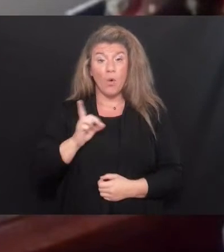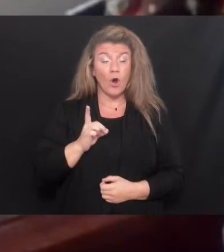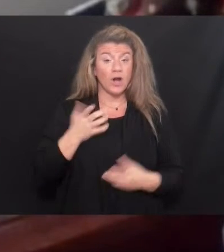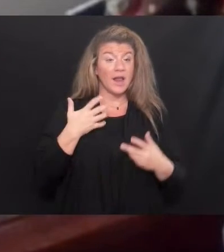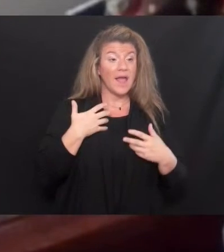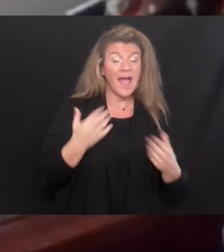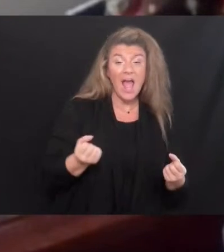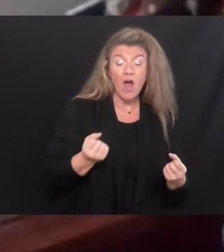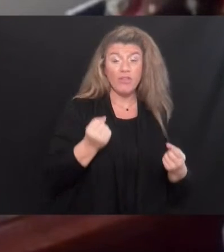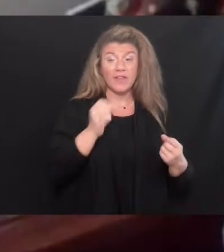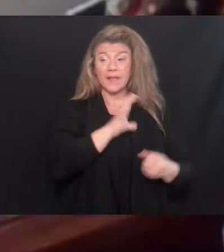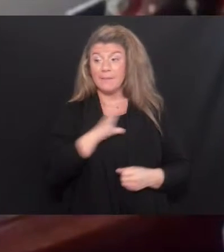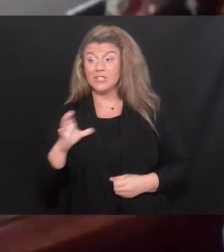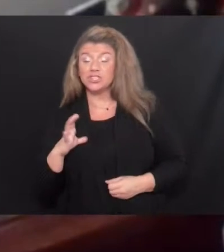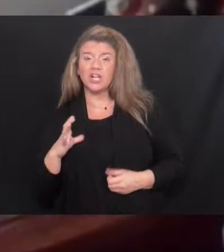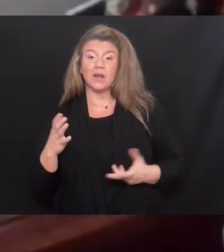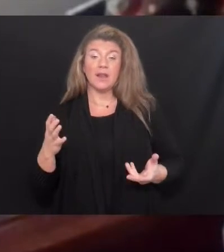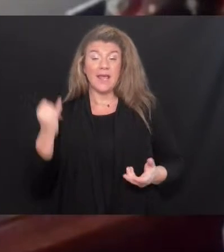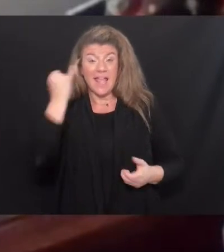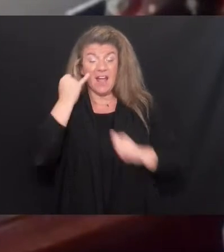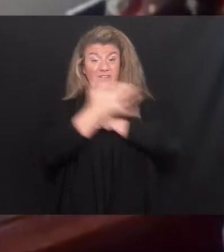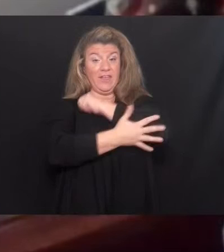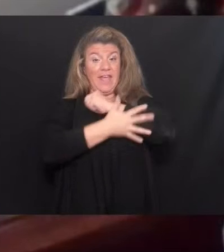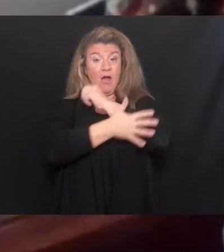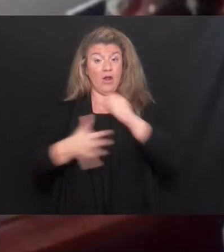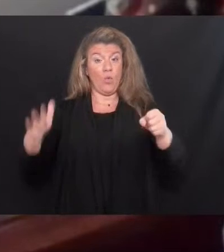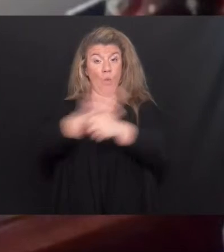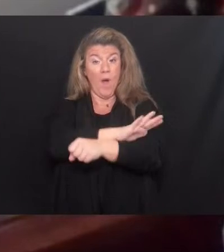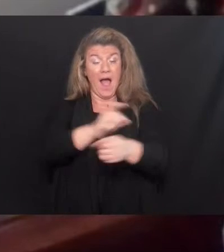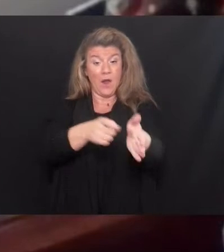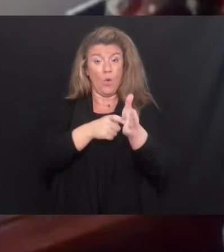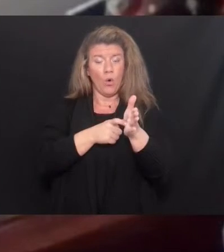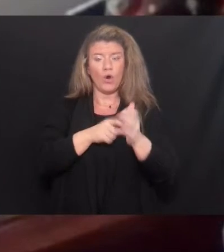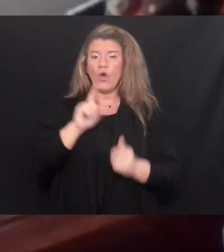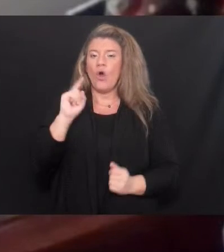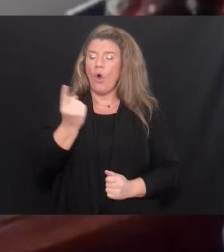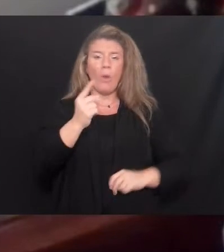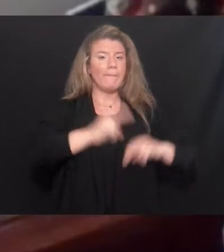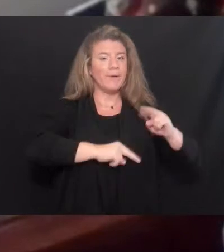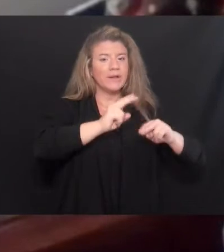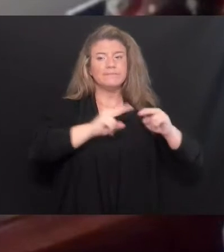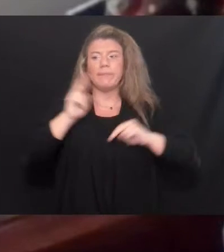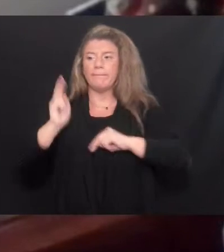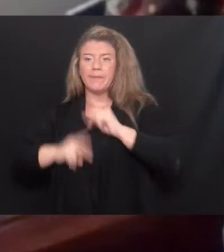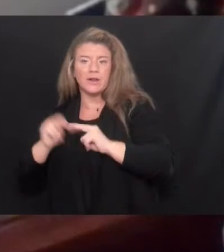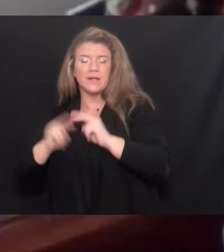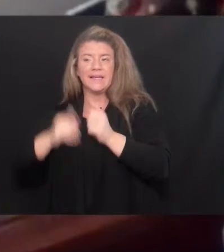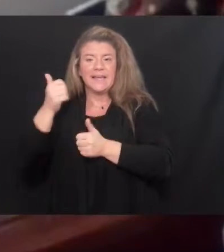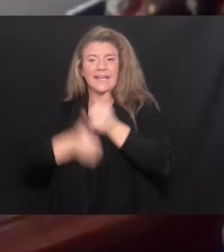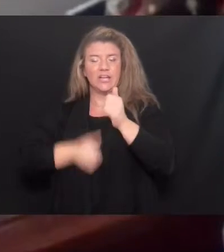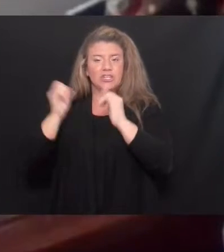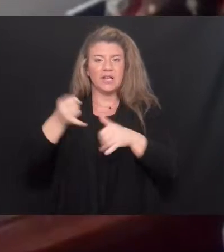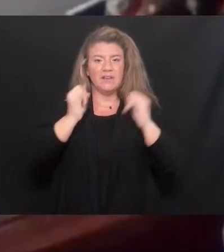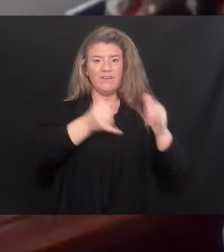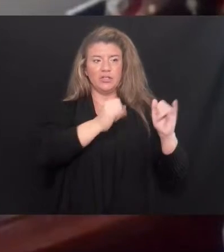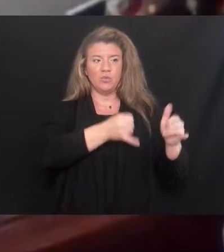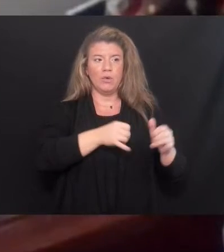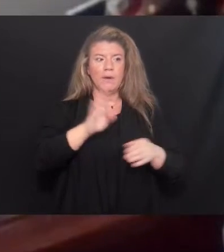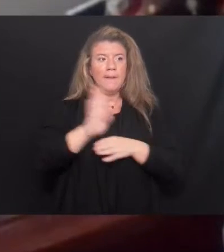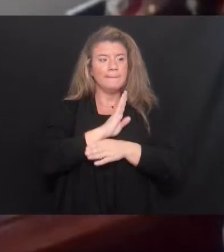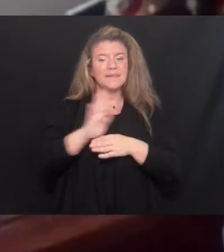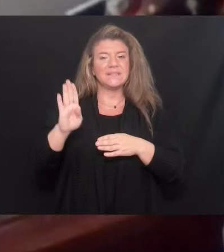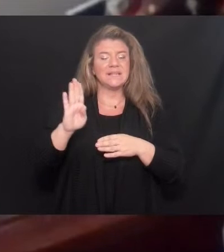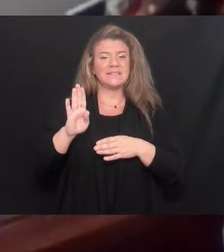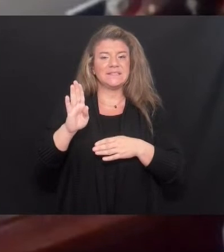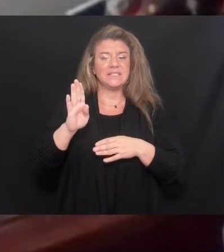example, issue a countywide mask order? Or is it just building to building up to each individual business